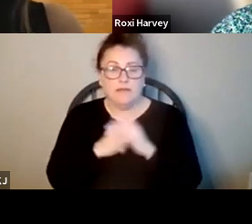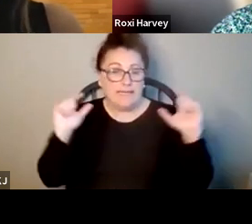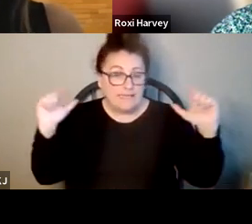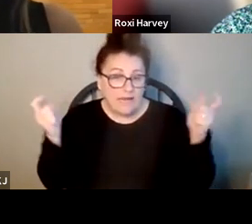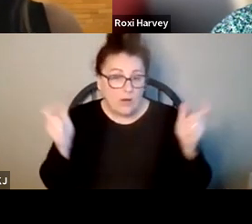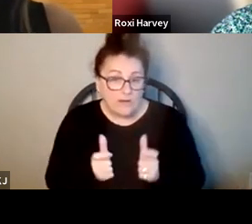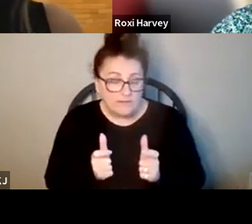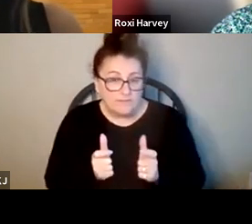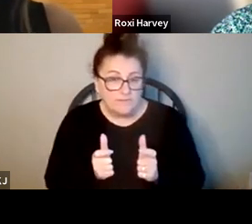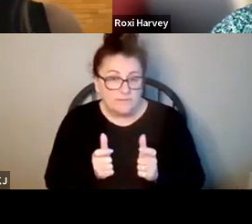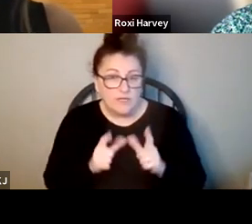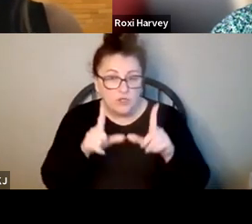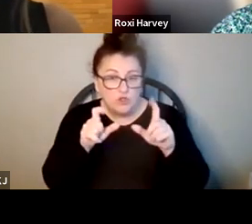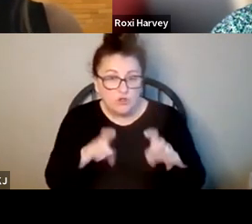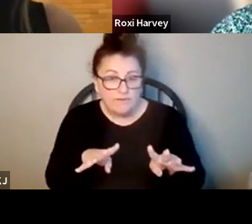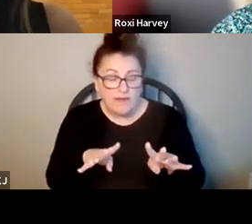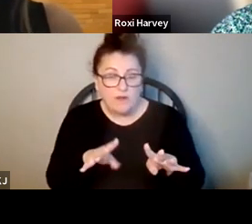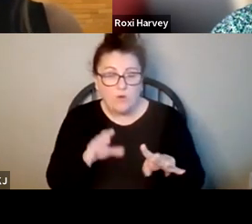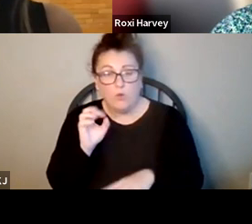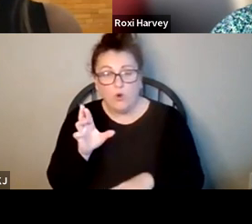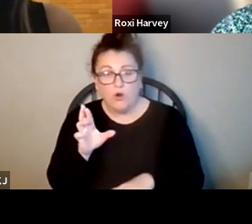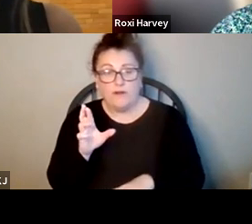maybe the survey or the,